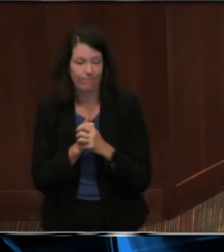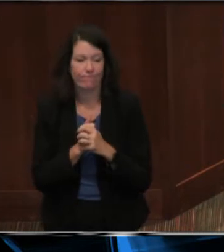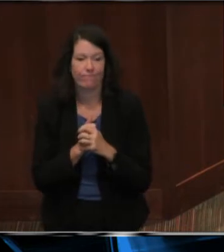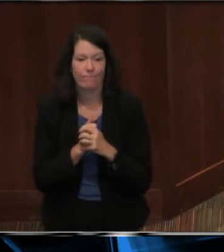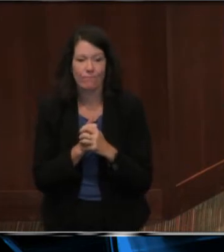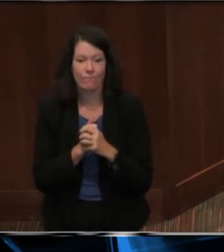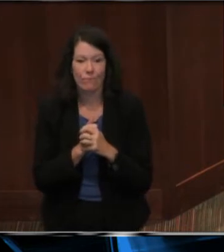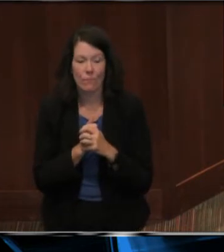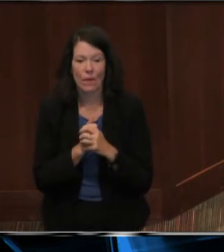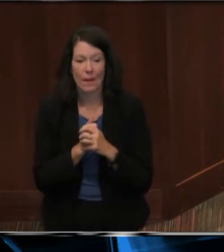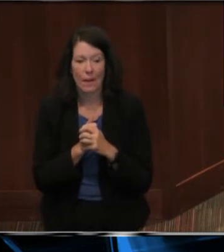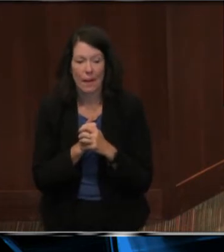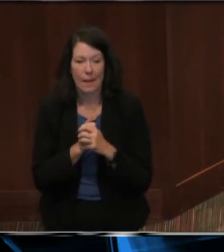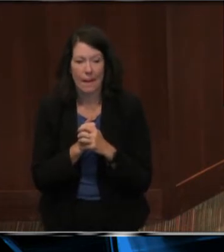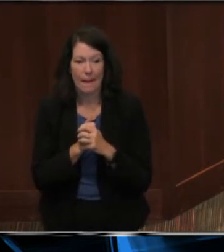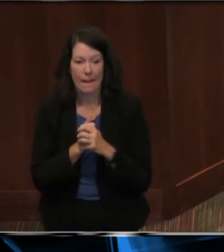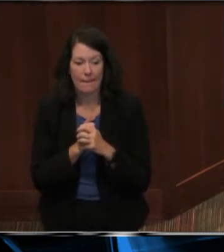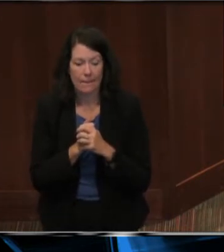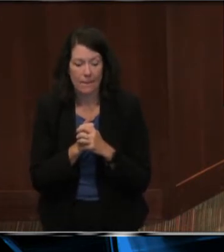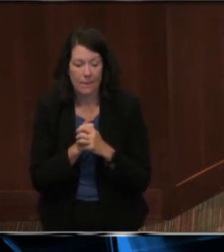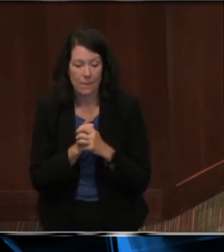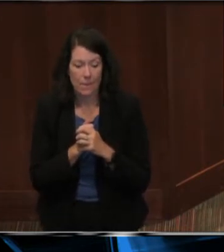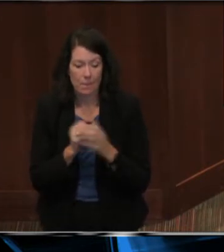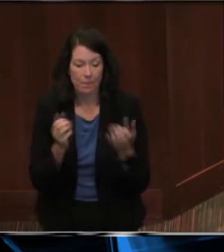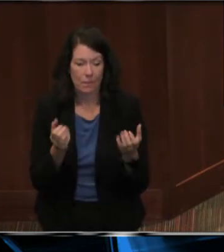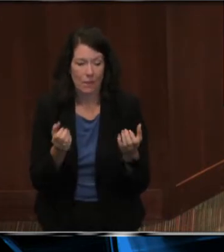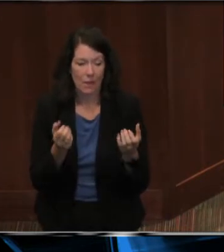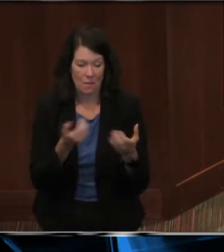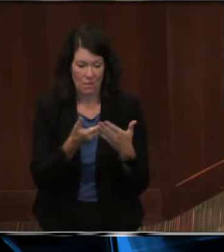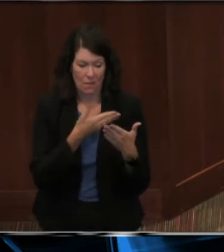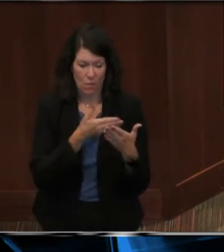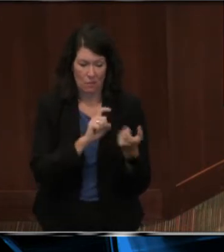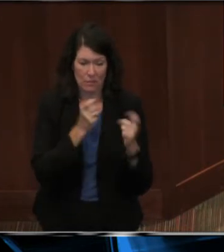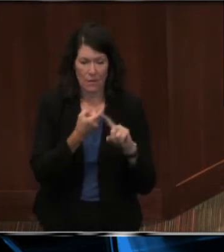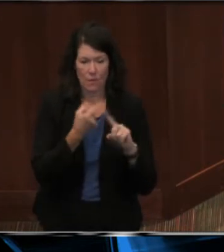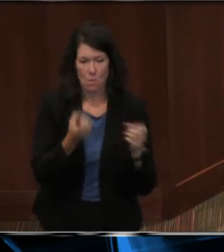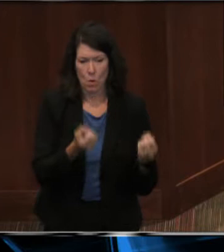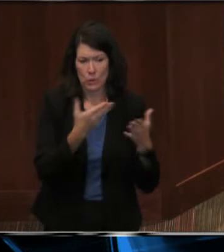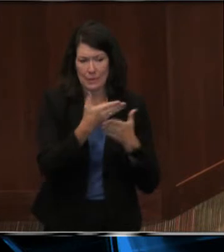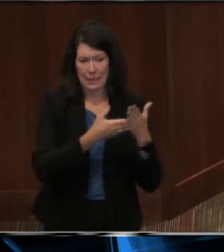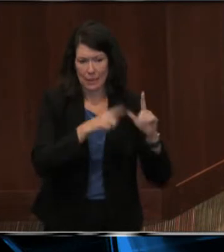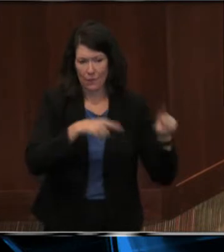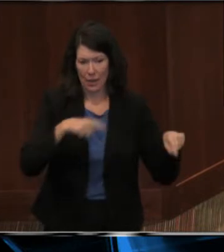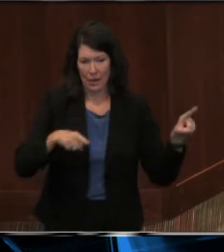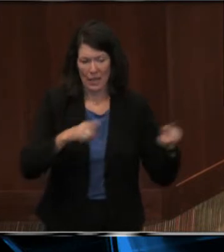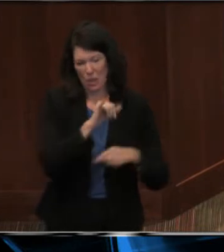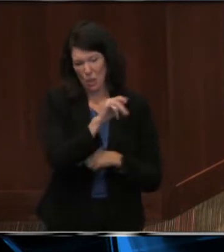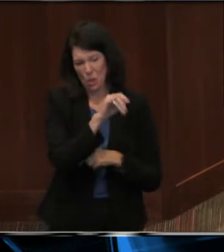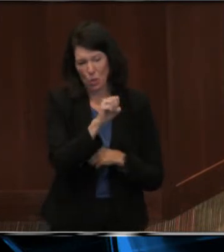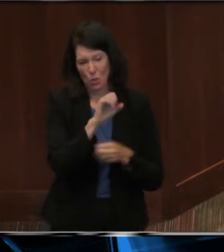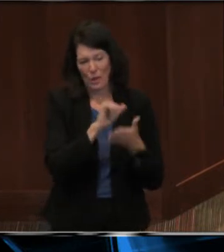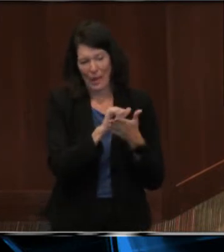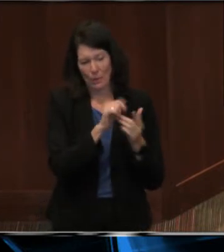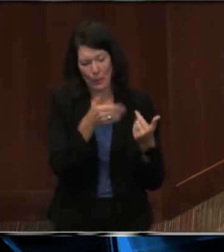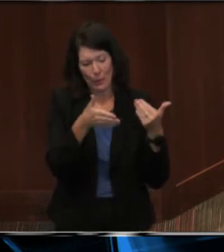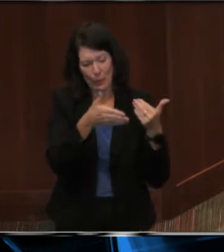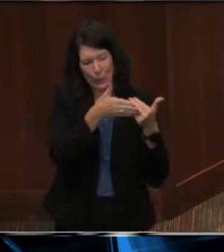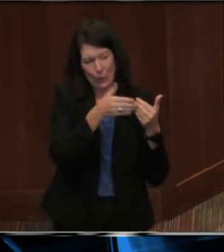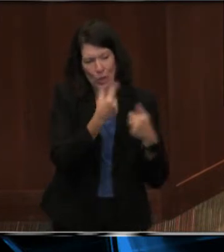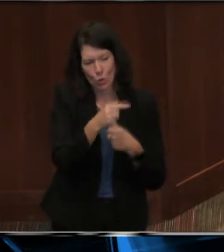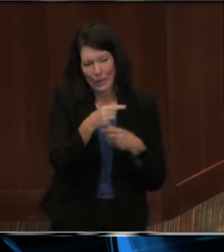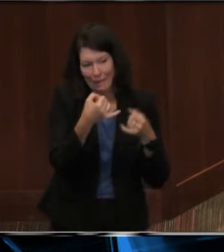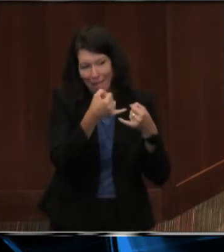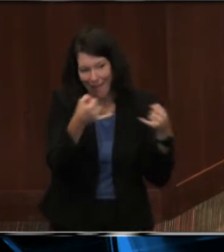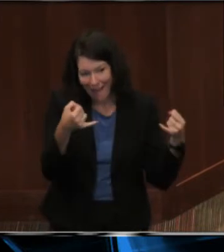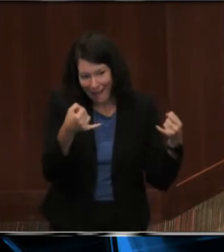We have moved from our multi-sector variants, and you can see again mid-June that we kind of kissed that green line there, the one that